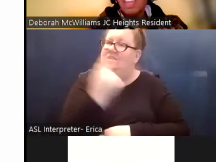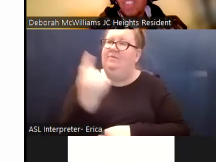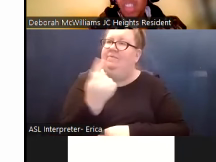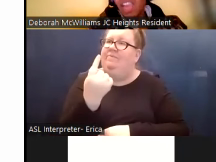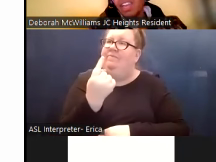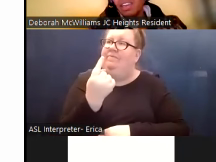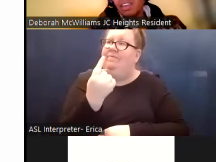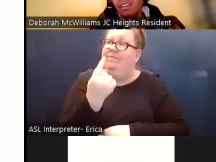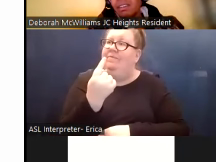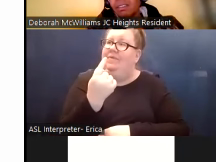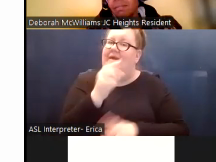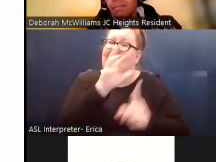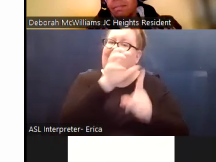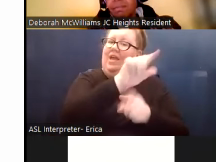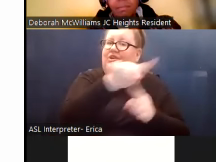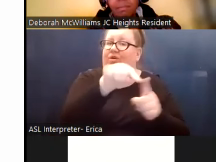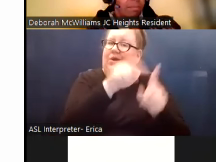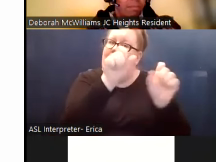catch can.